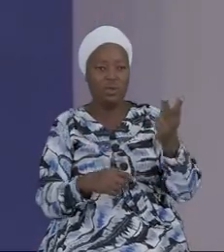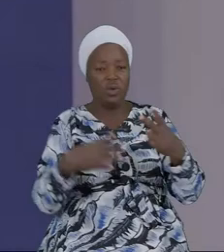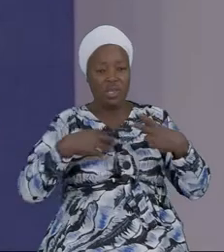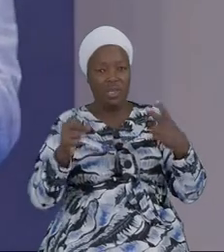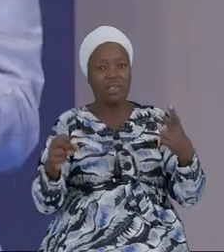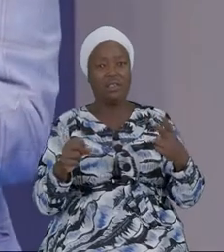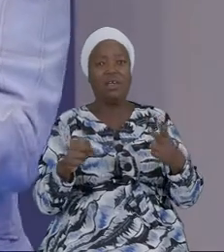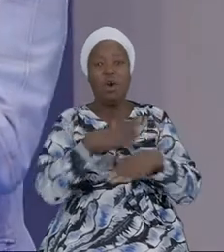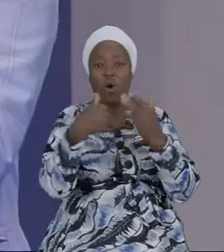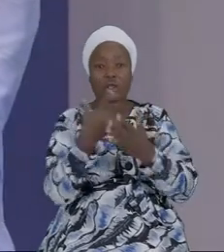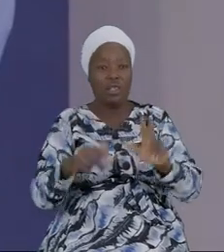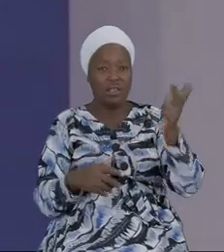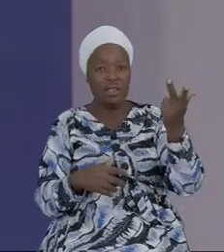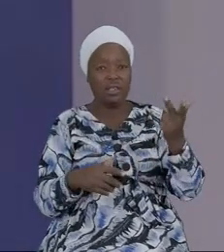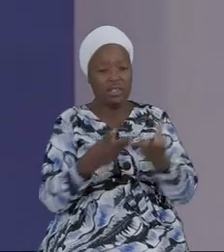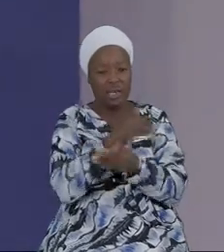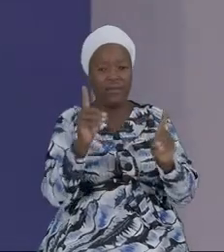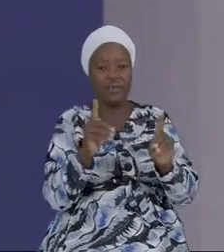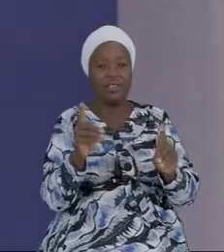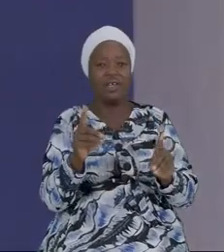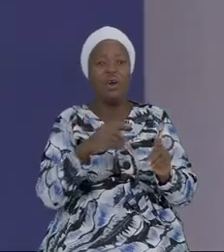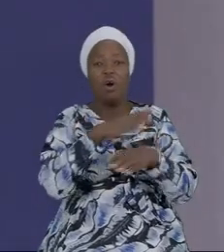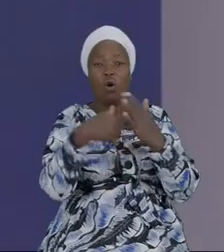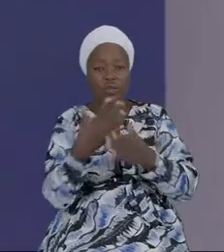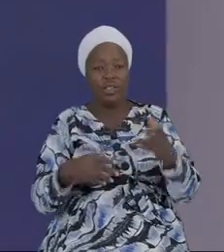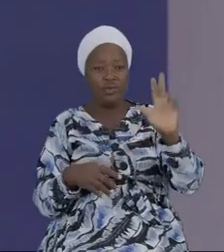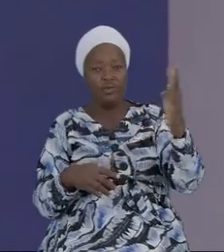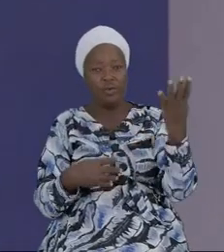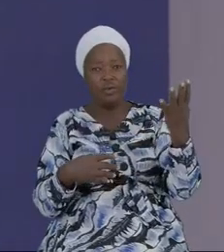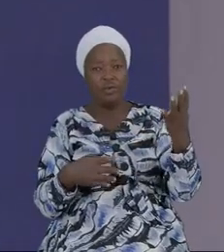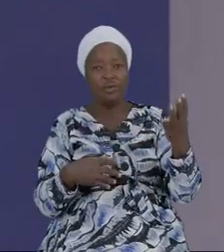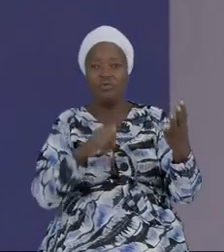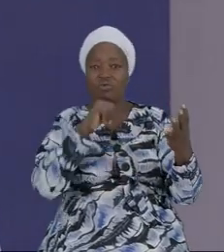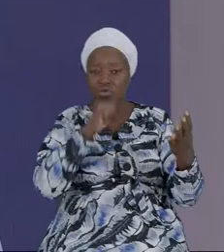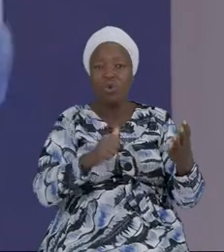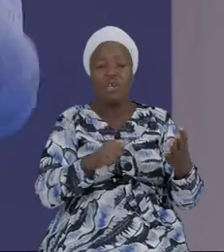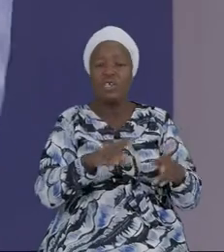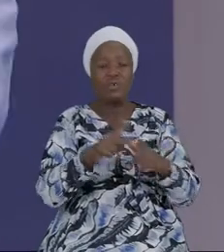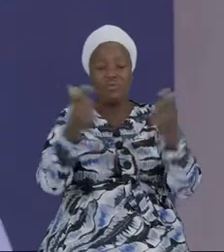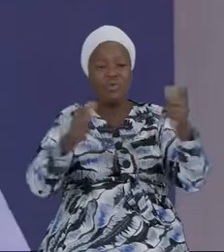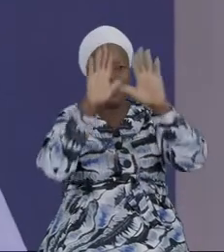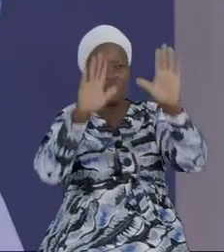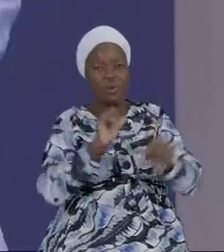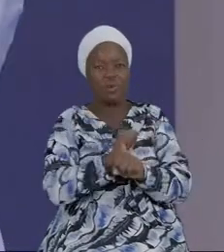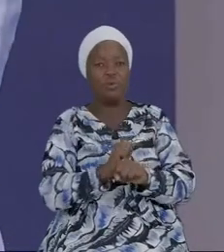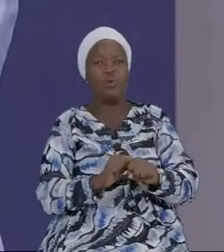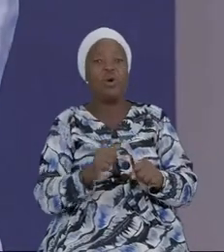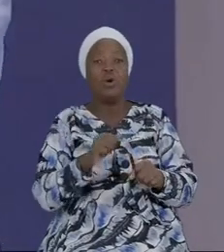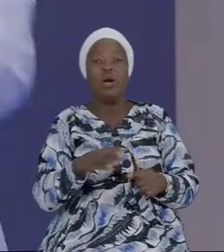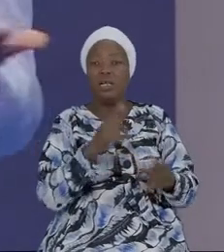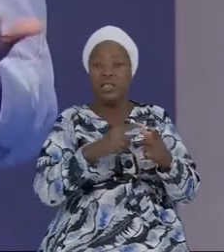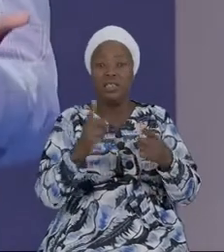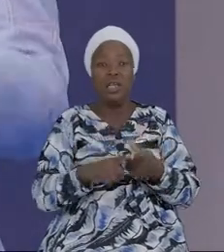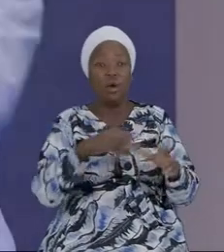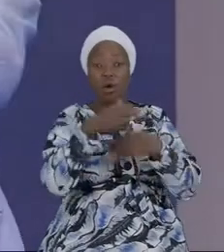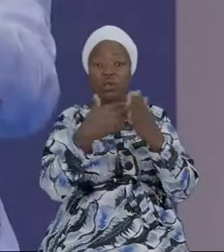healing, all things, deliverance, all things, incredible miracles, all things, power from on